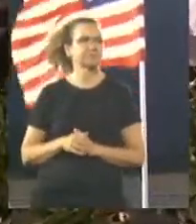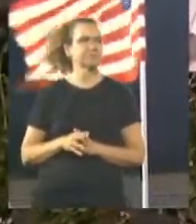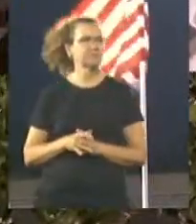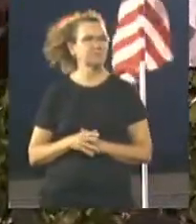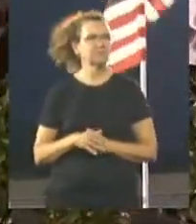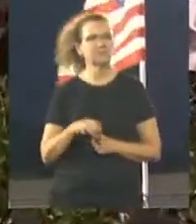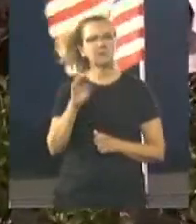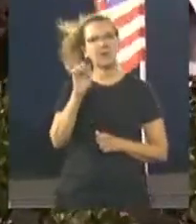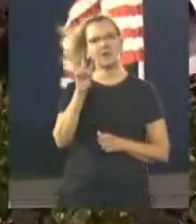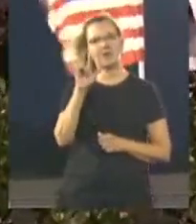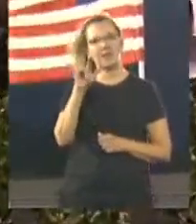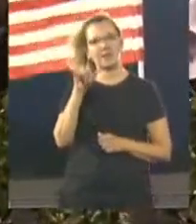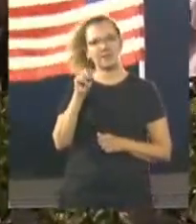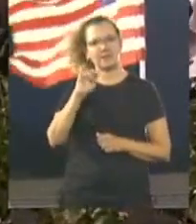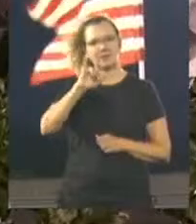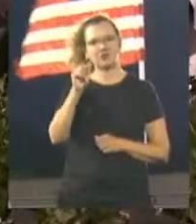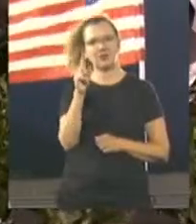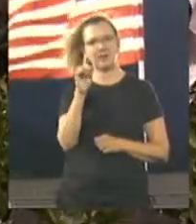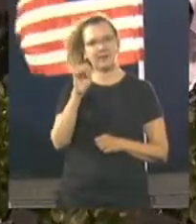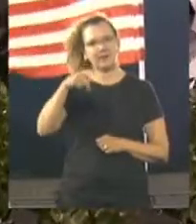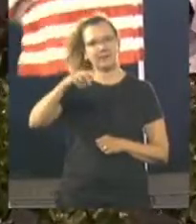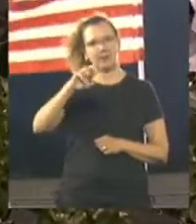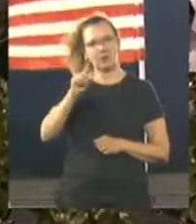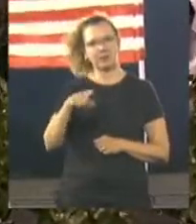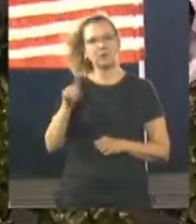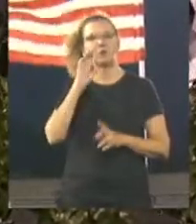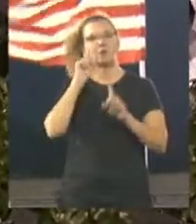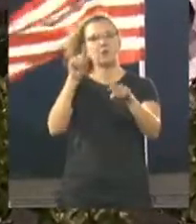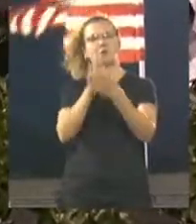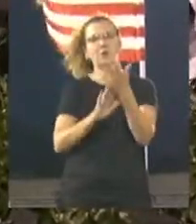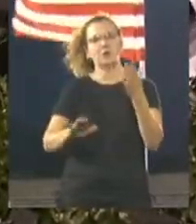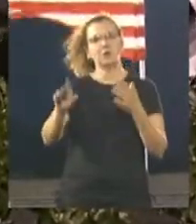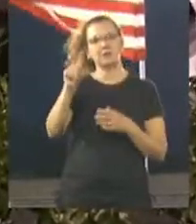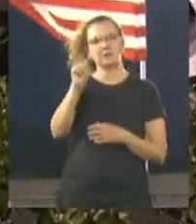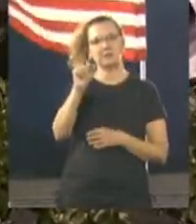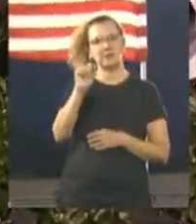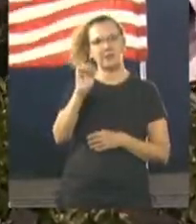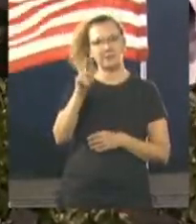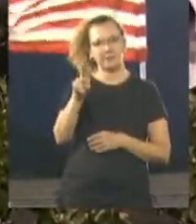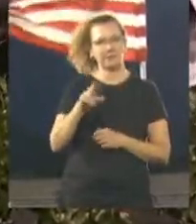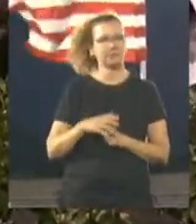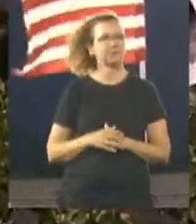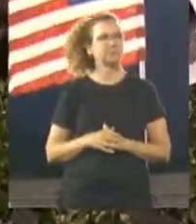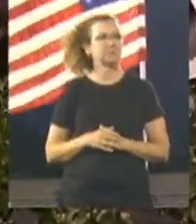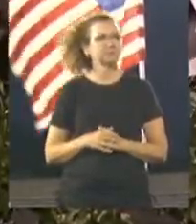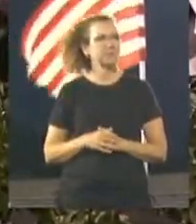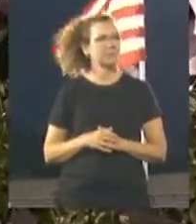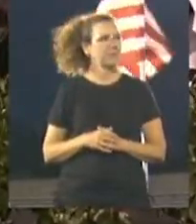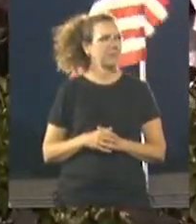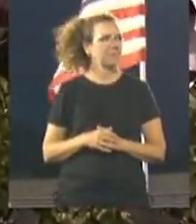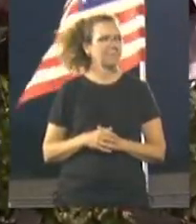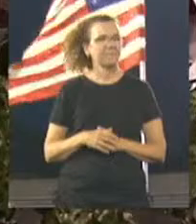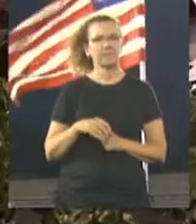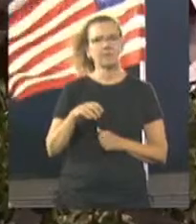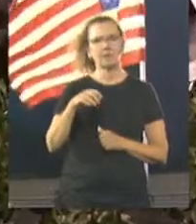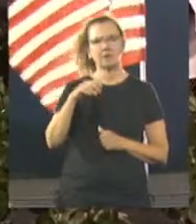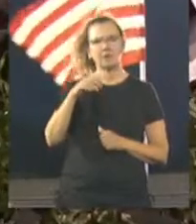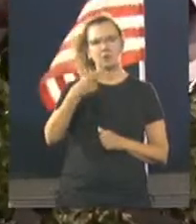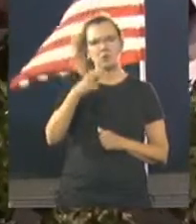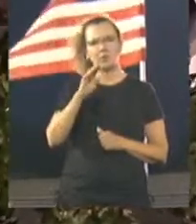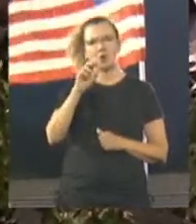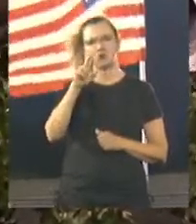Evelyn Jade Perez will be attending Texas A&M University. Jimena